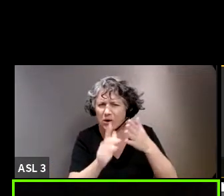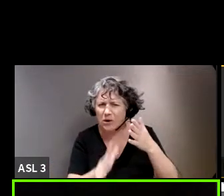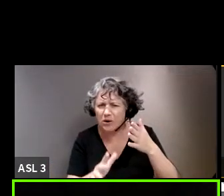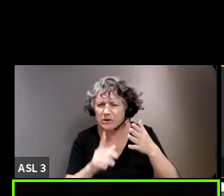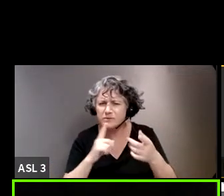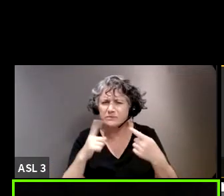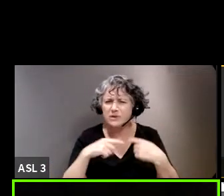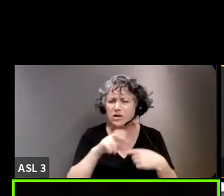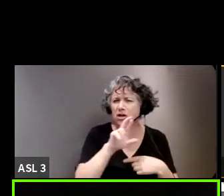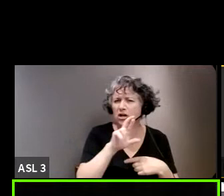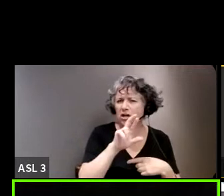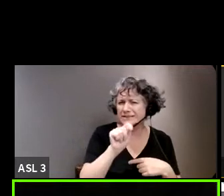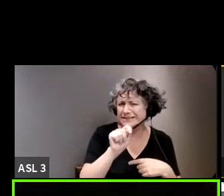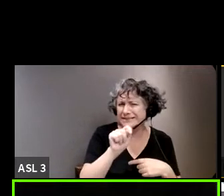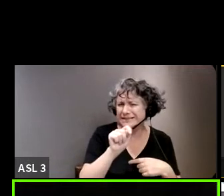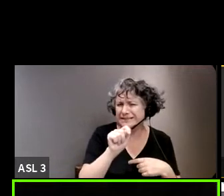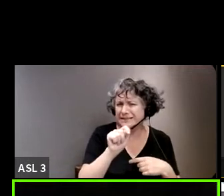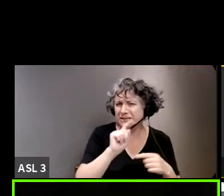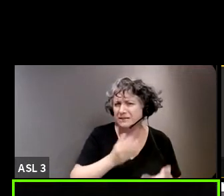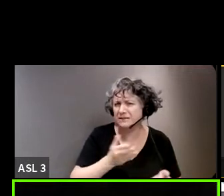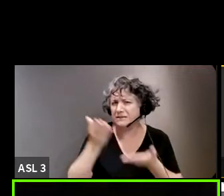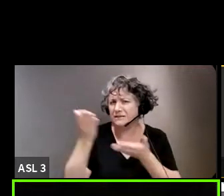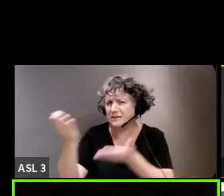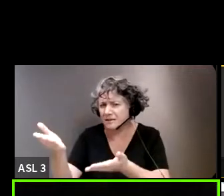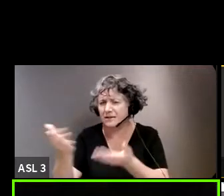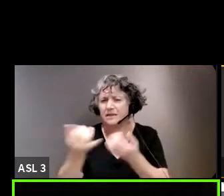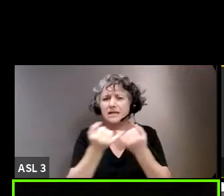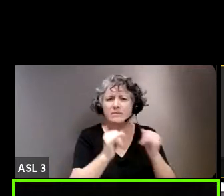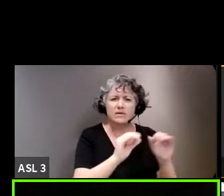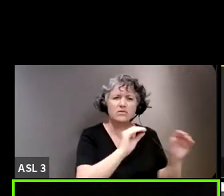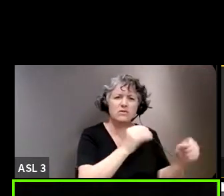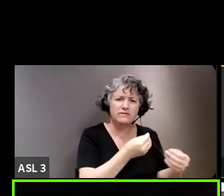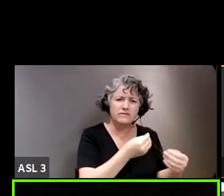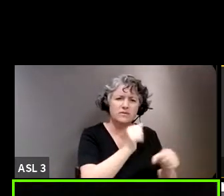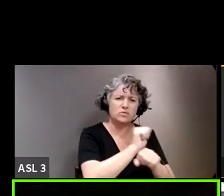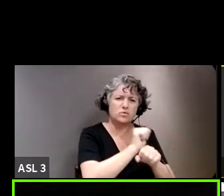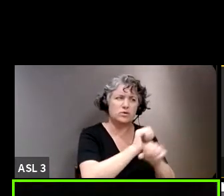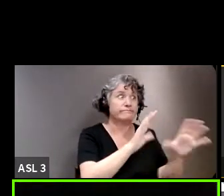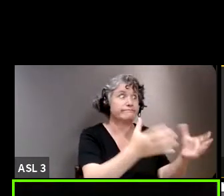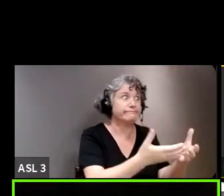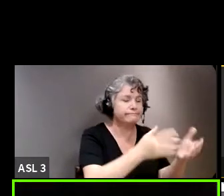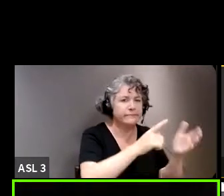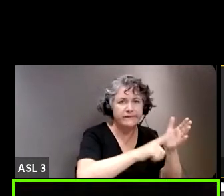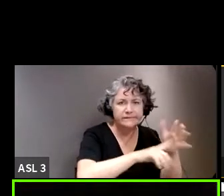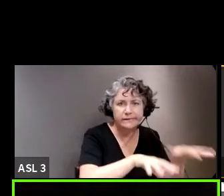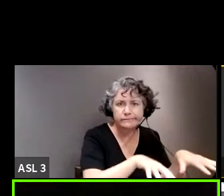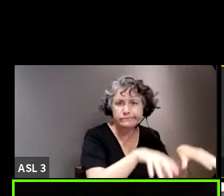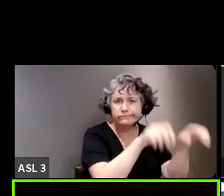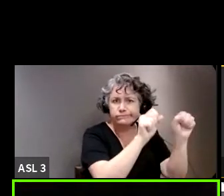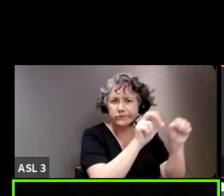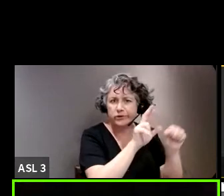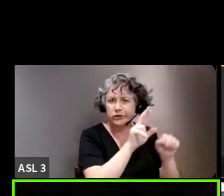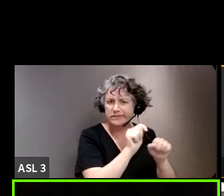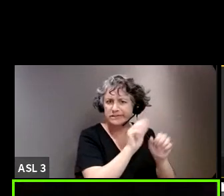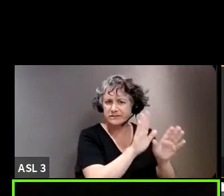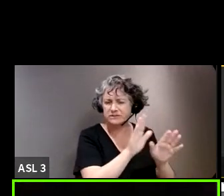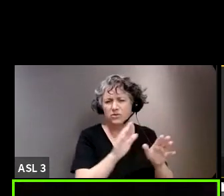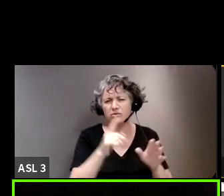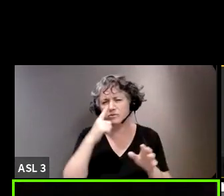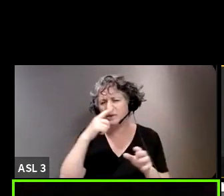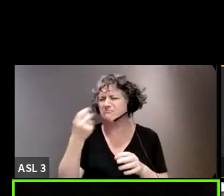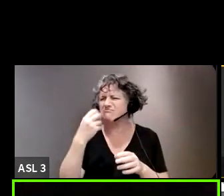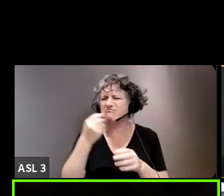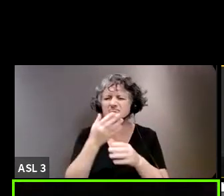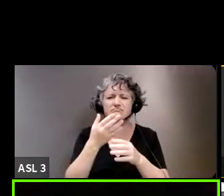recommendation that ops established an independent office of workplace investigations so i just wondered if you can give us a breakdown is